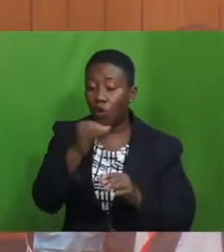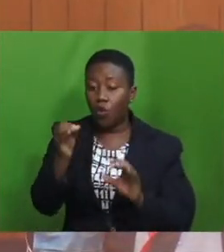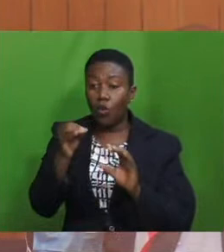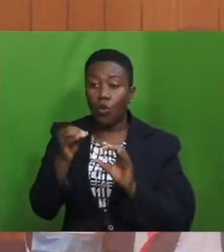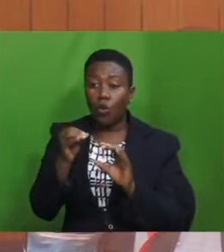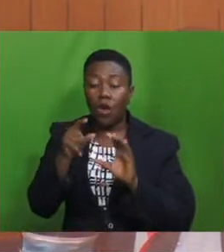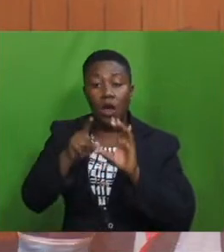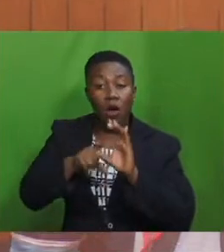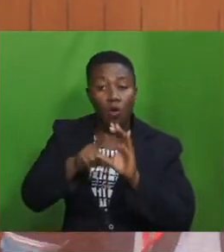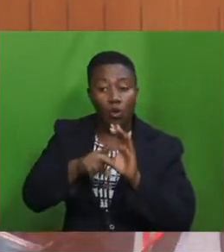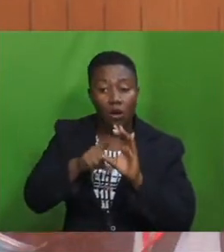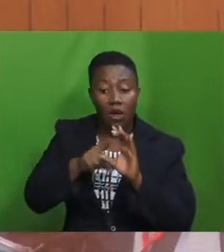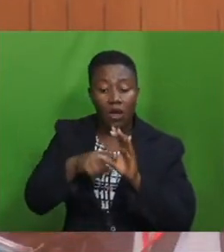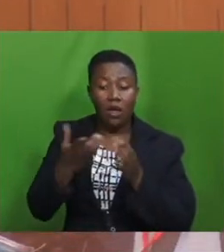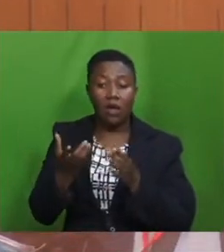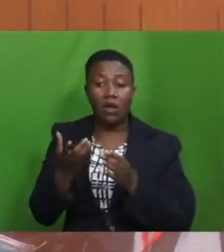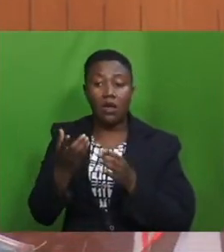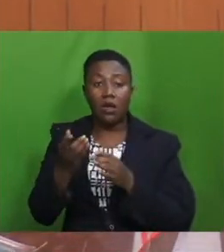Exports.